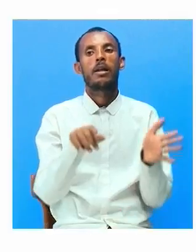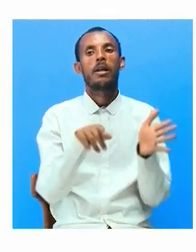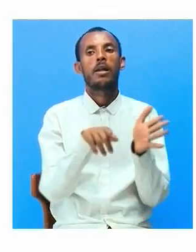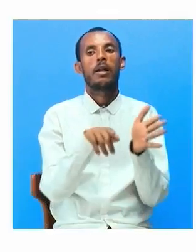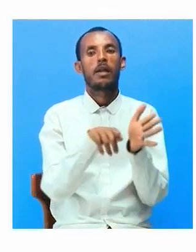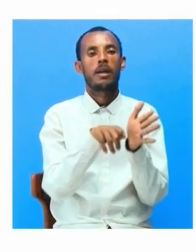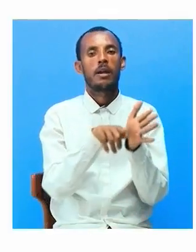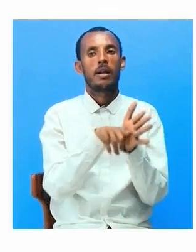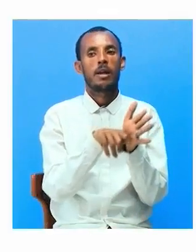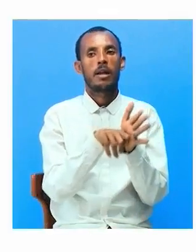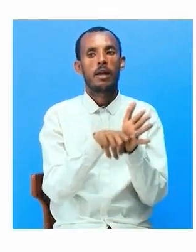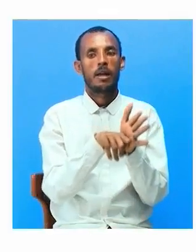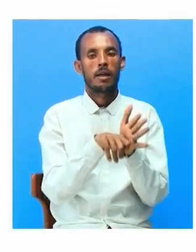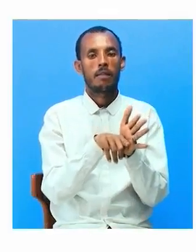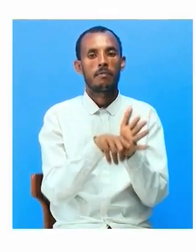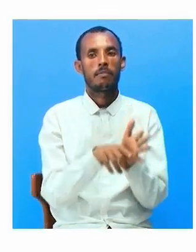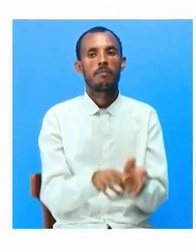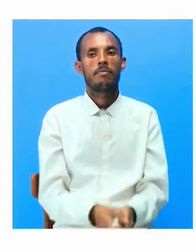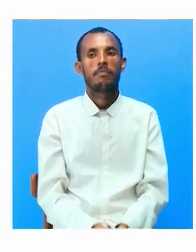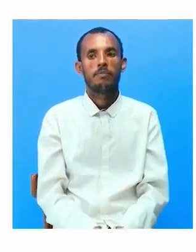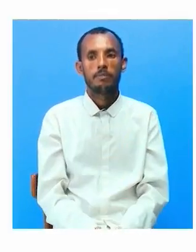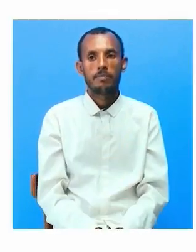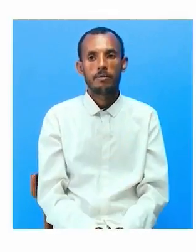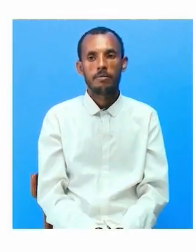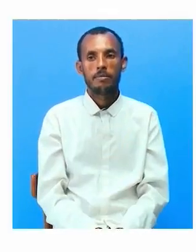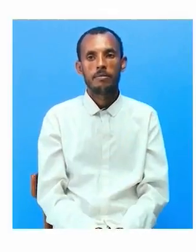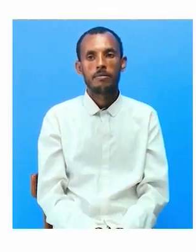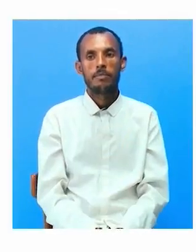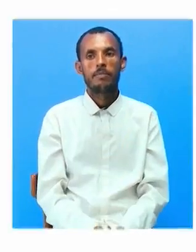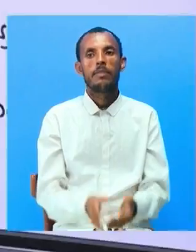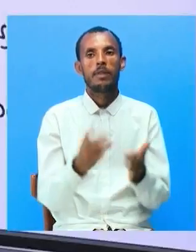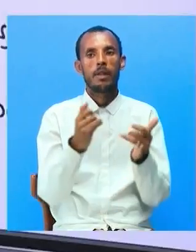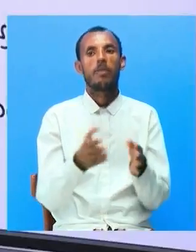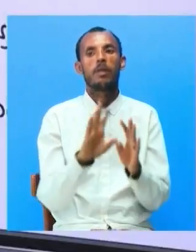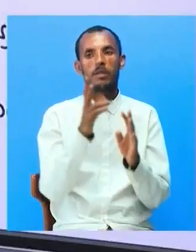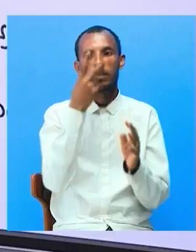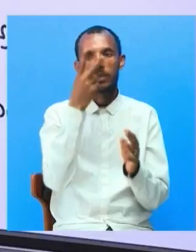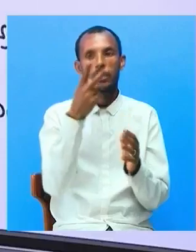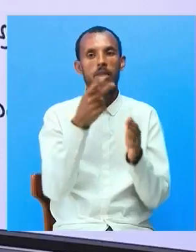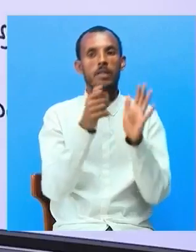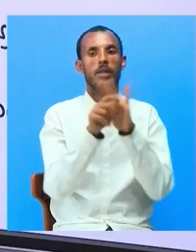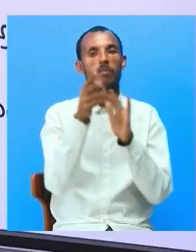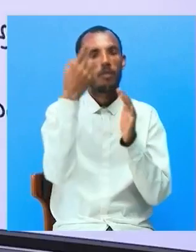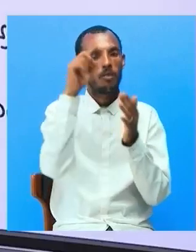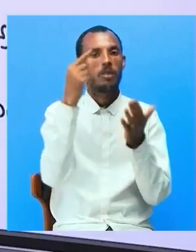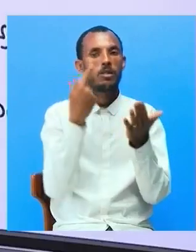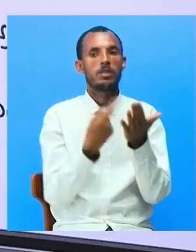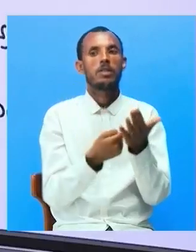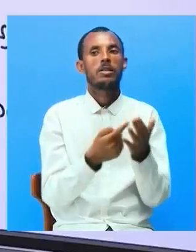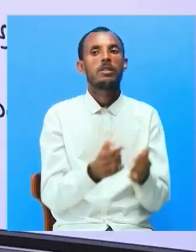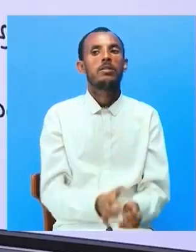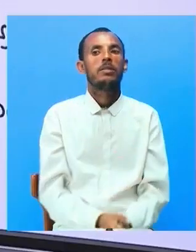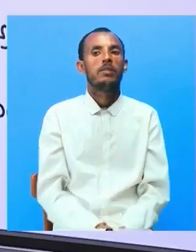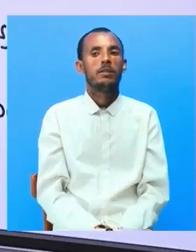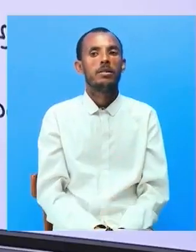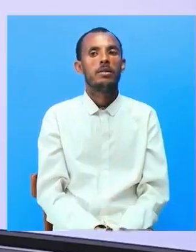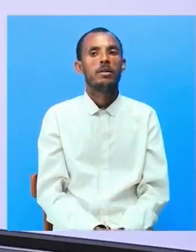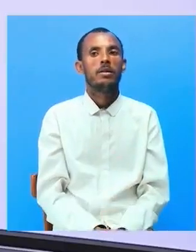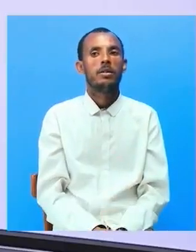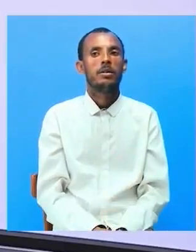is it is negative. Now let's see example for this.